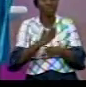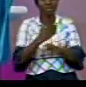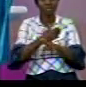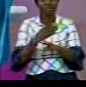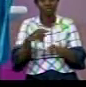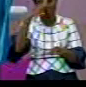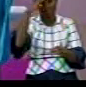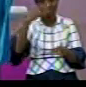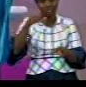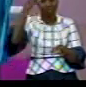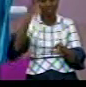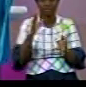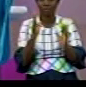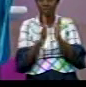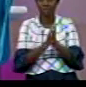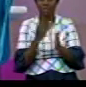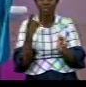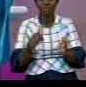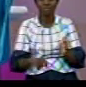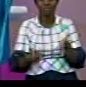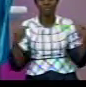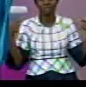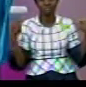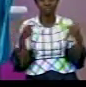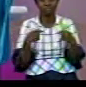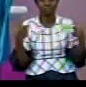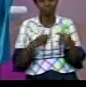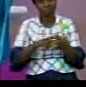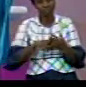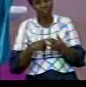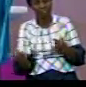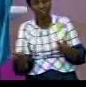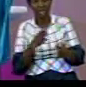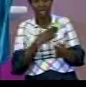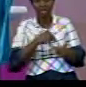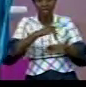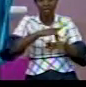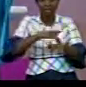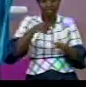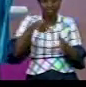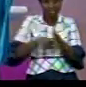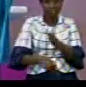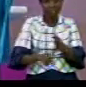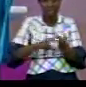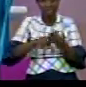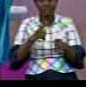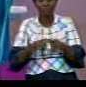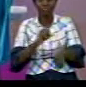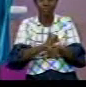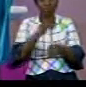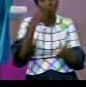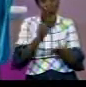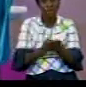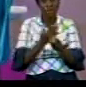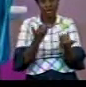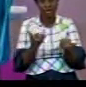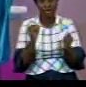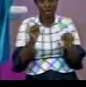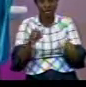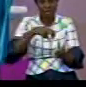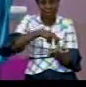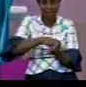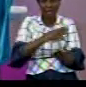god the pain disappeared the legs began to function and it could bend down the right top you've seen it now say